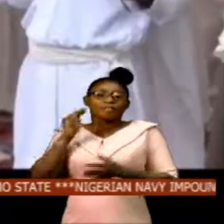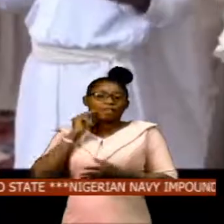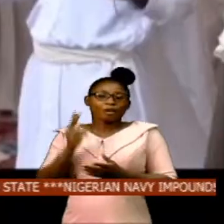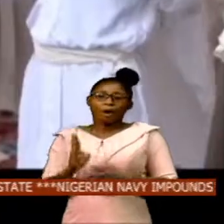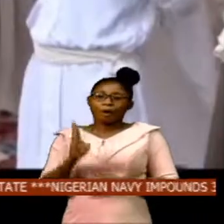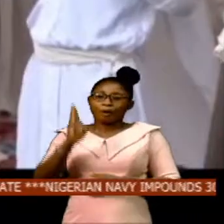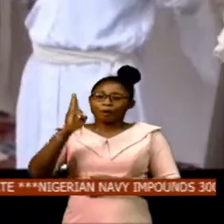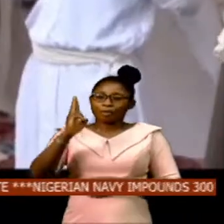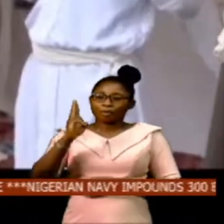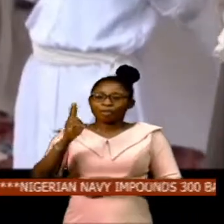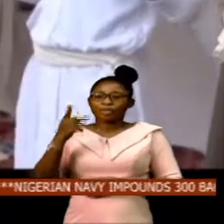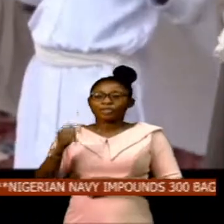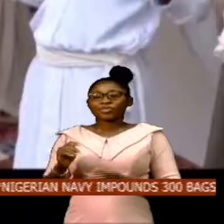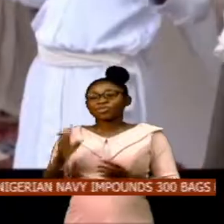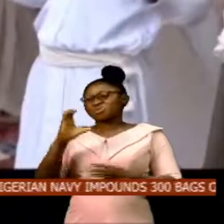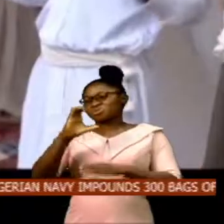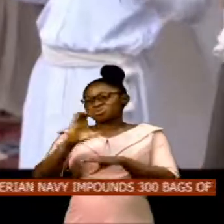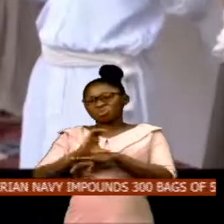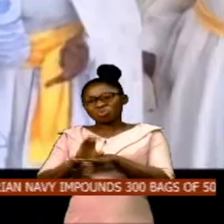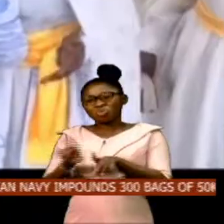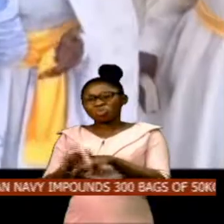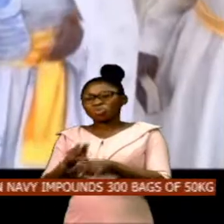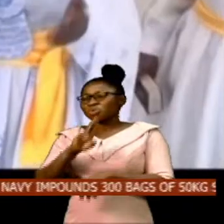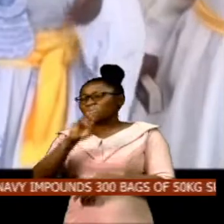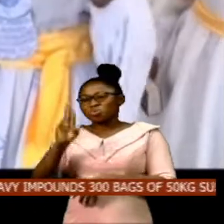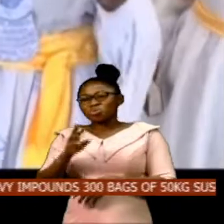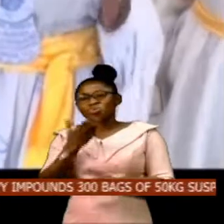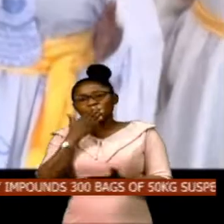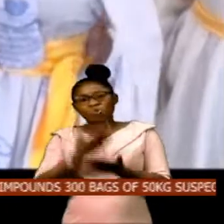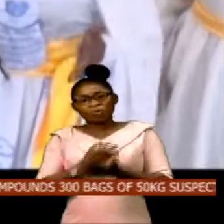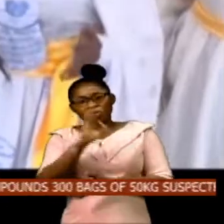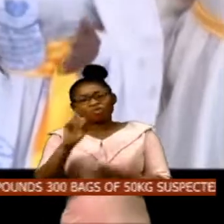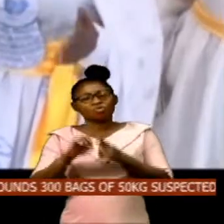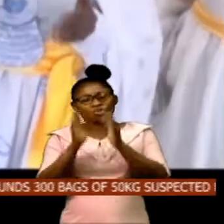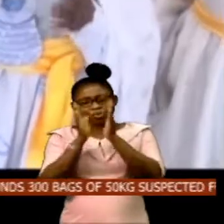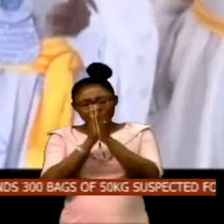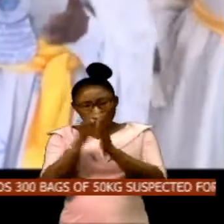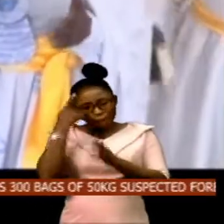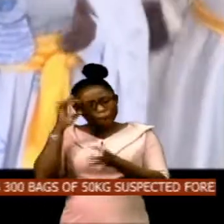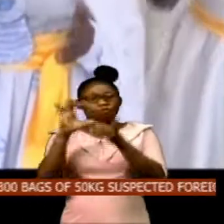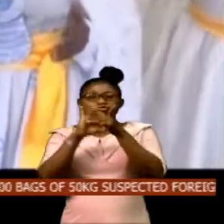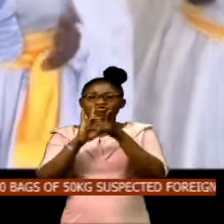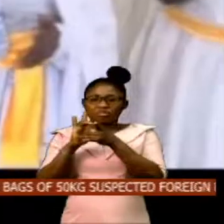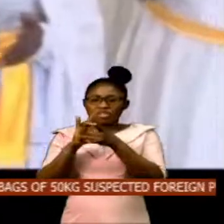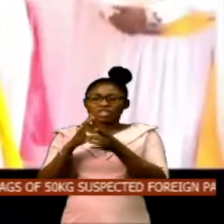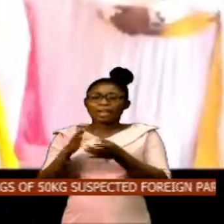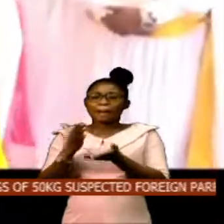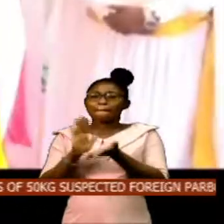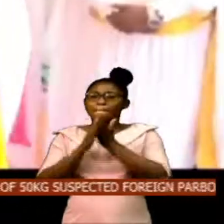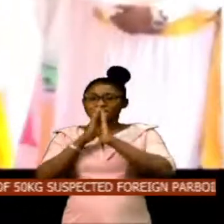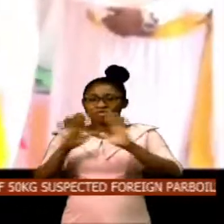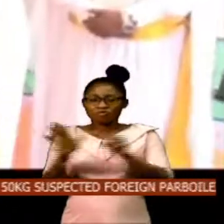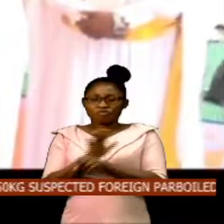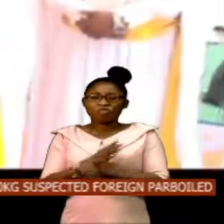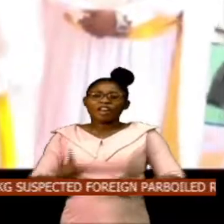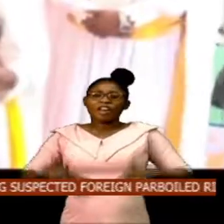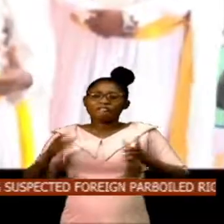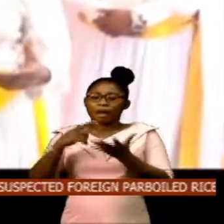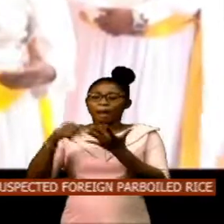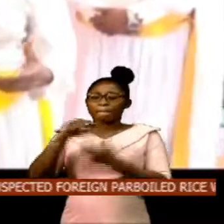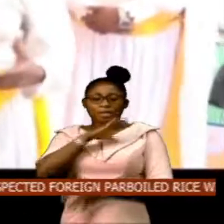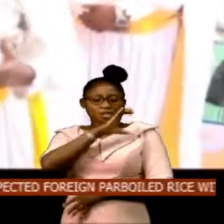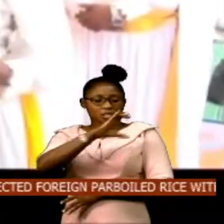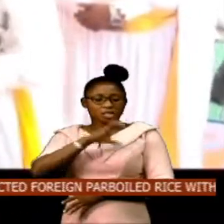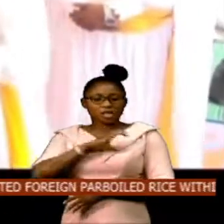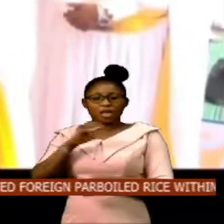Nigeria up. The congregation also used the Good Friday to pray for the unity and peaceful coexistence among